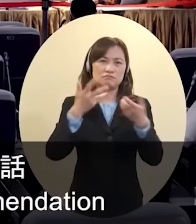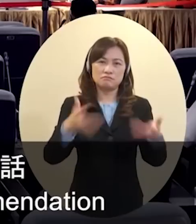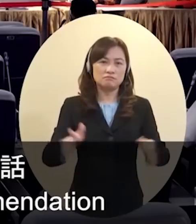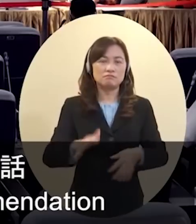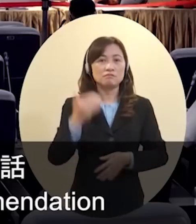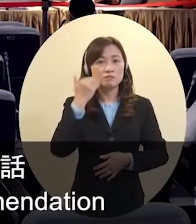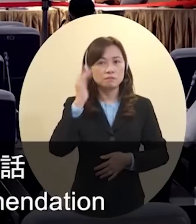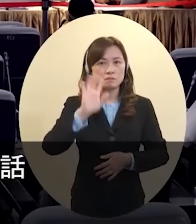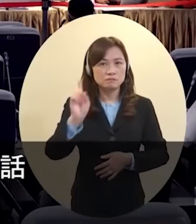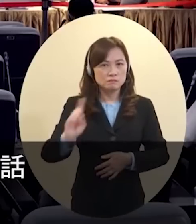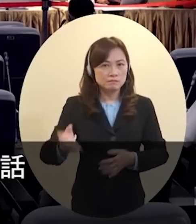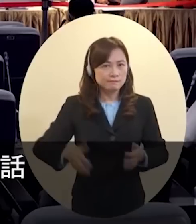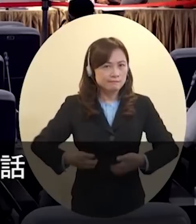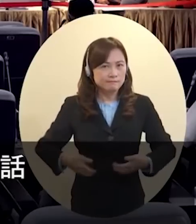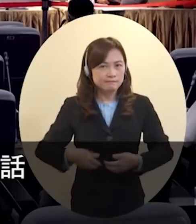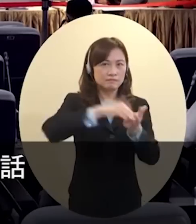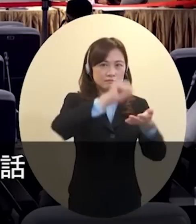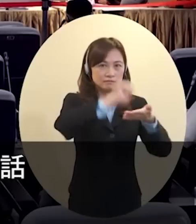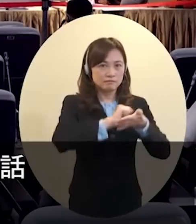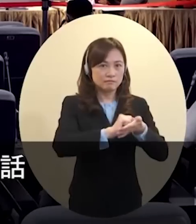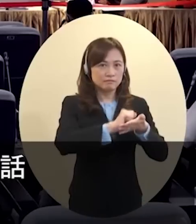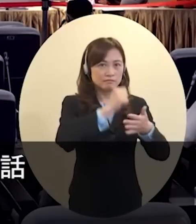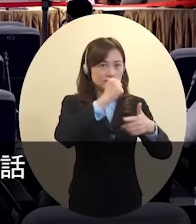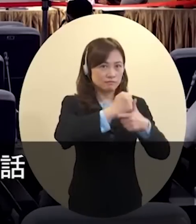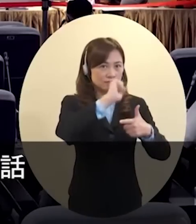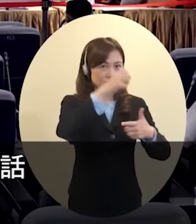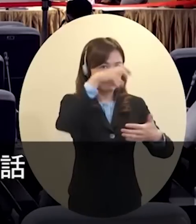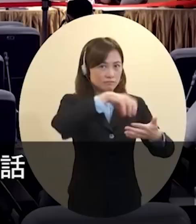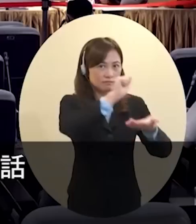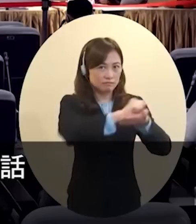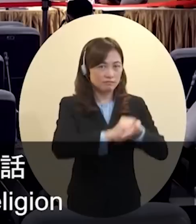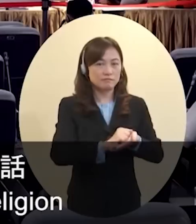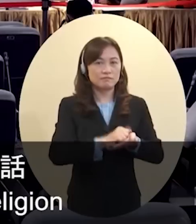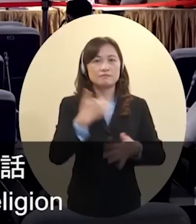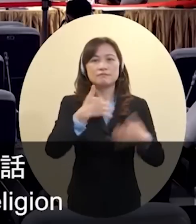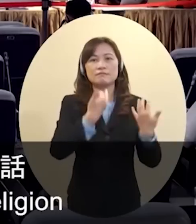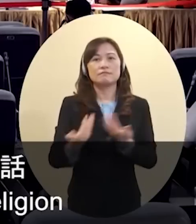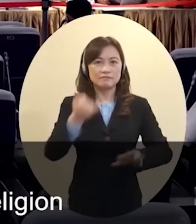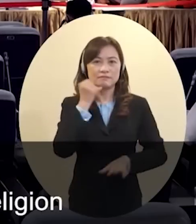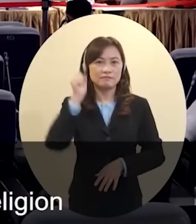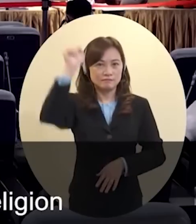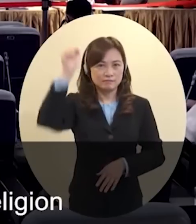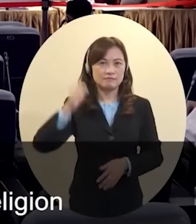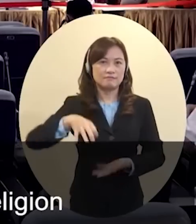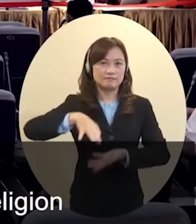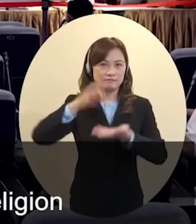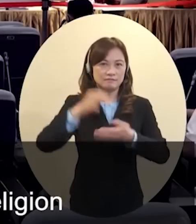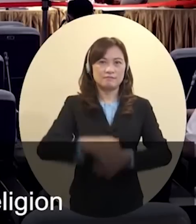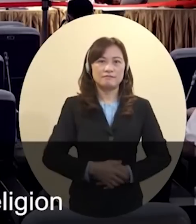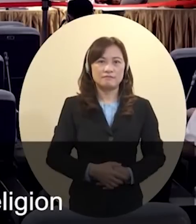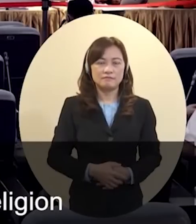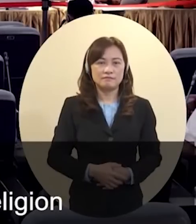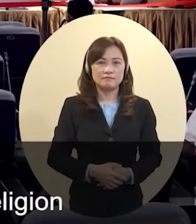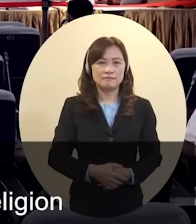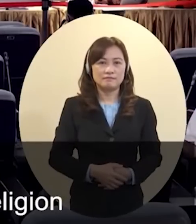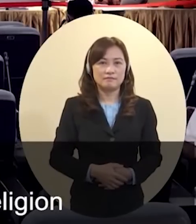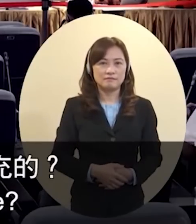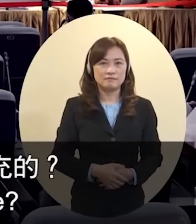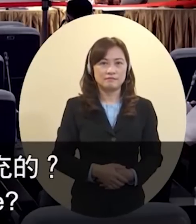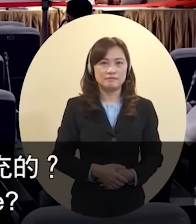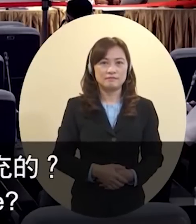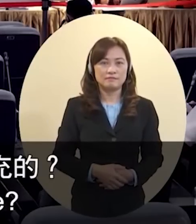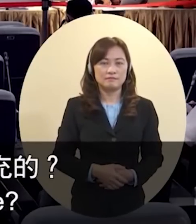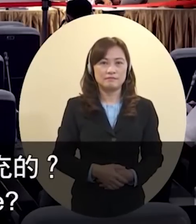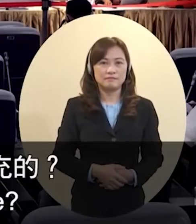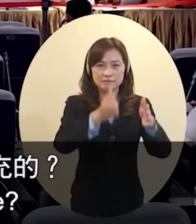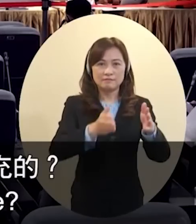the recommendation, I think it's time to hear, I think, from our friends here. Yes. Okay. Anything on freedom of religion that